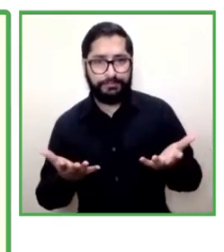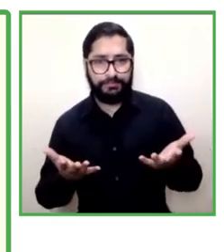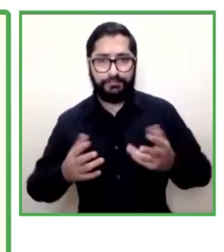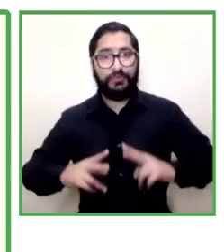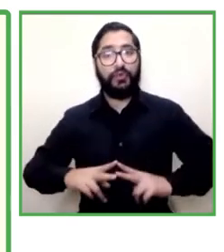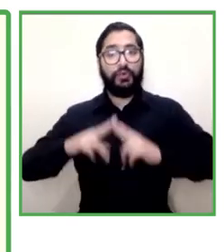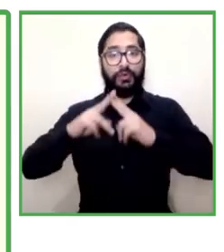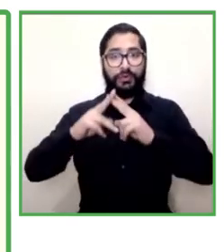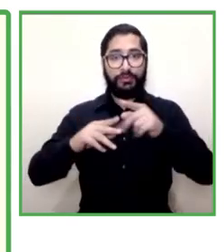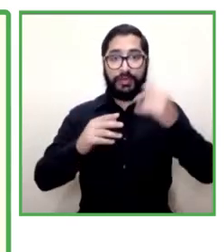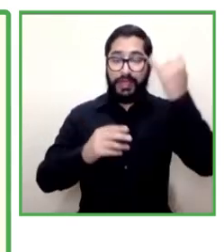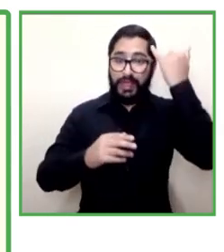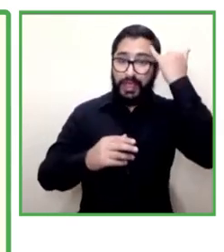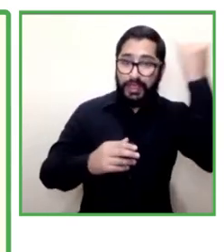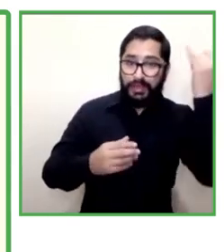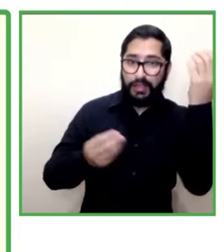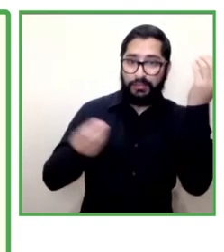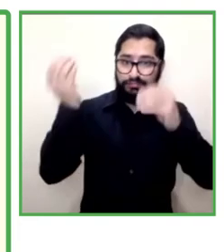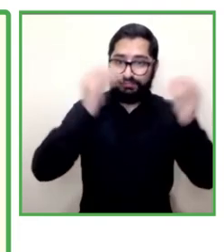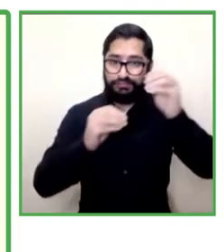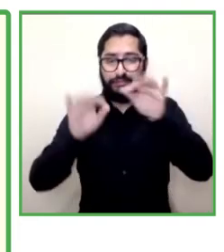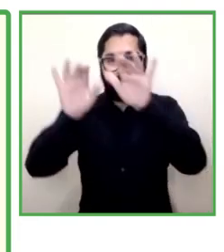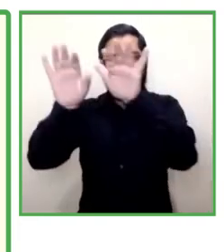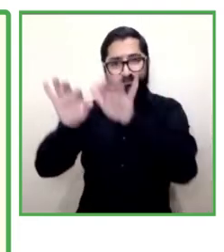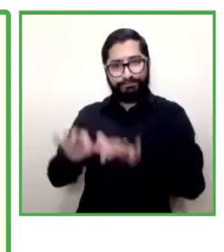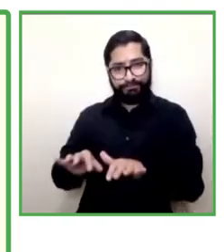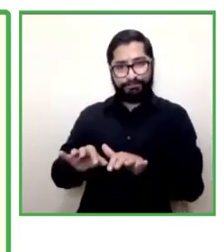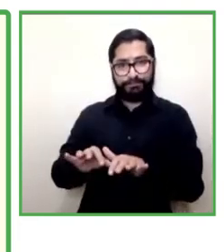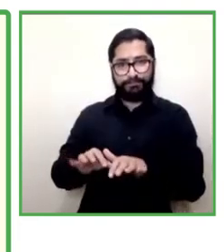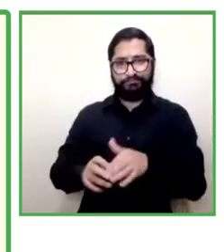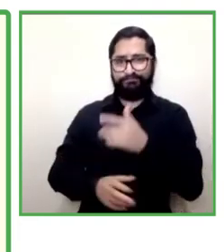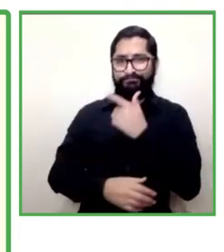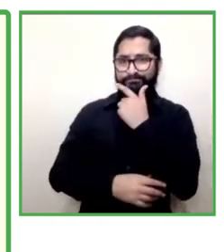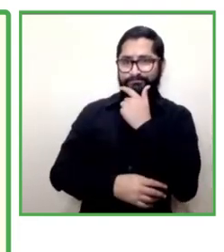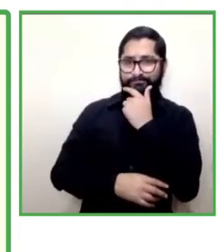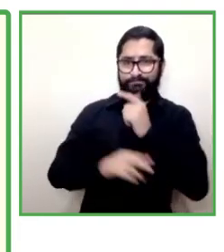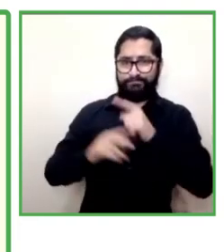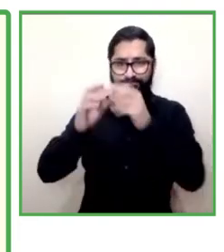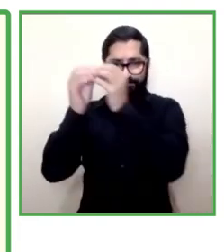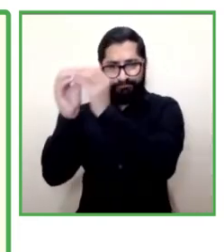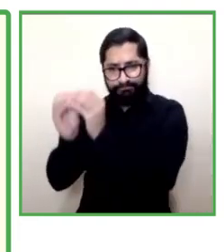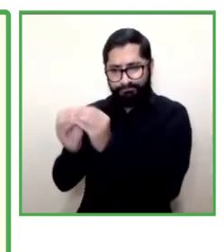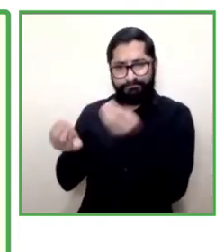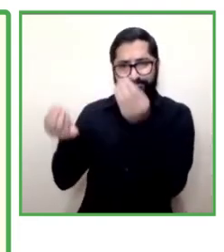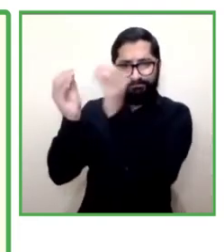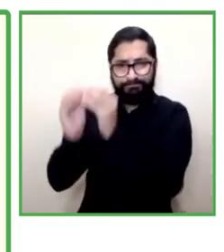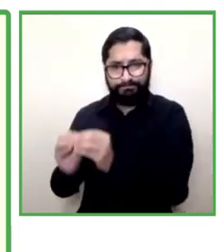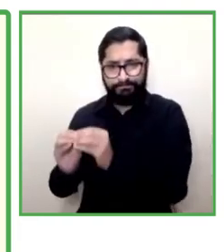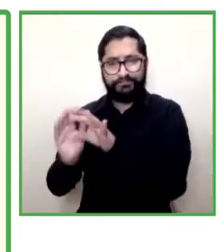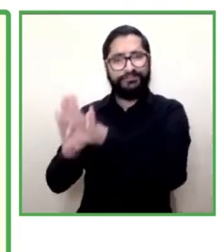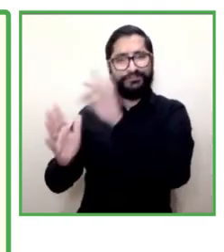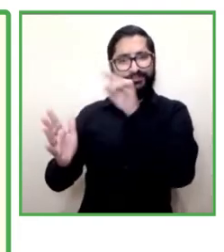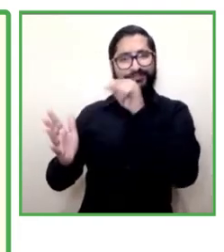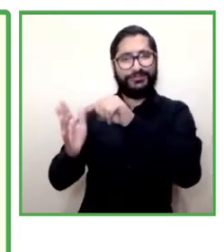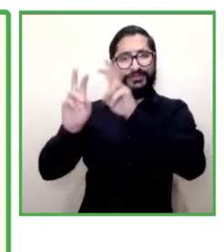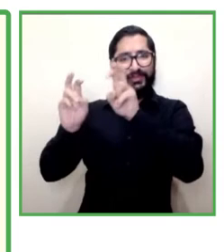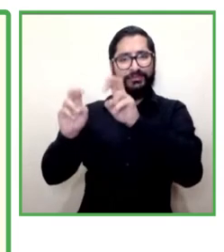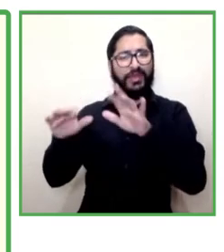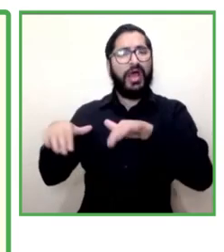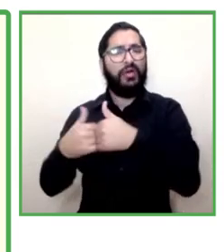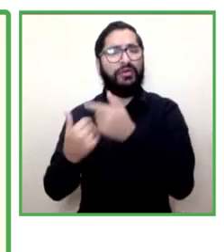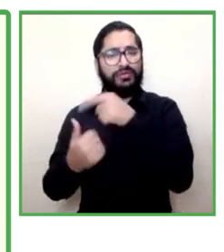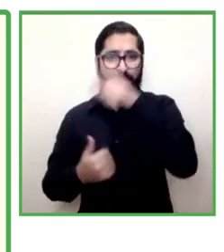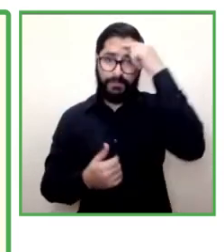learned and what they would are about to forget in such a way that you use those 5 to 10 to 20